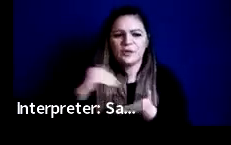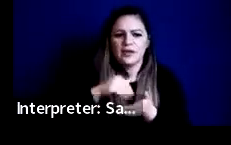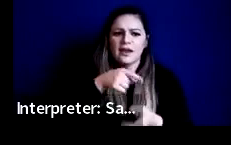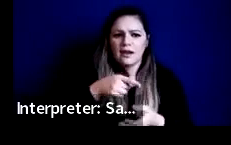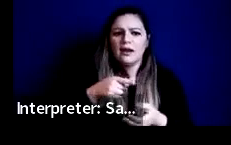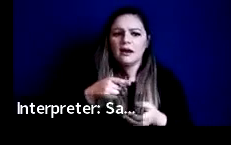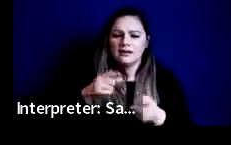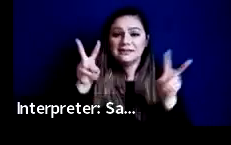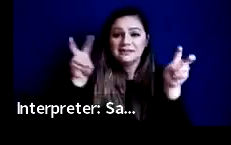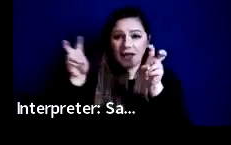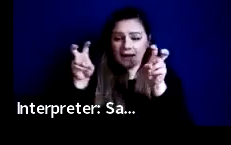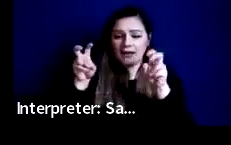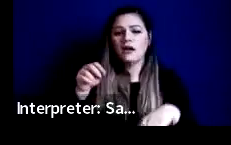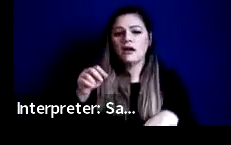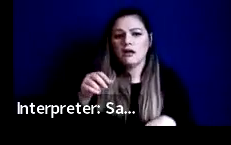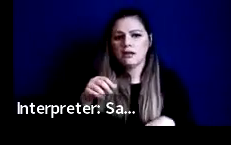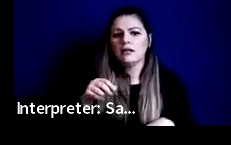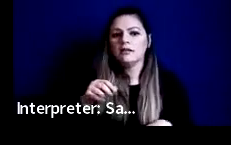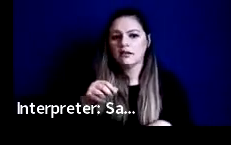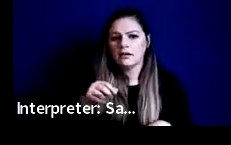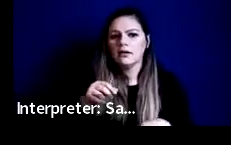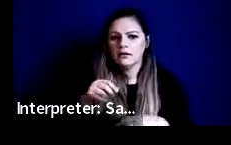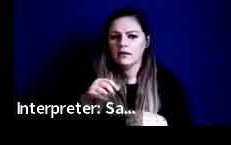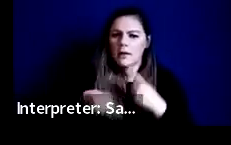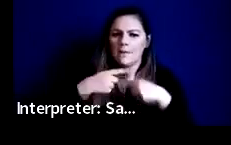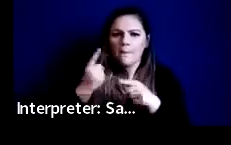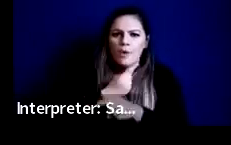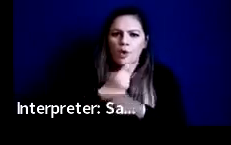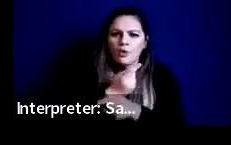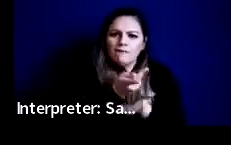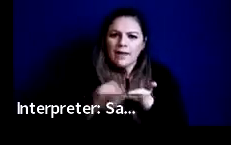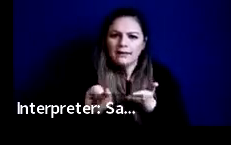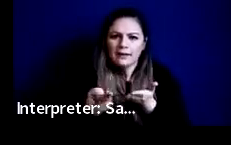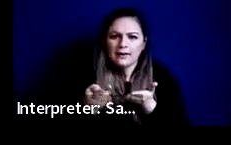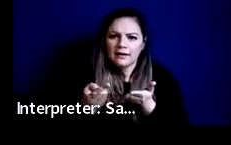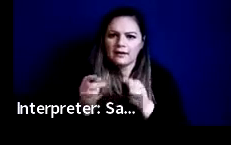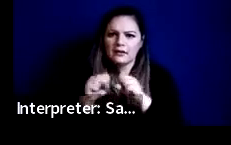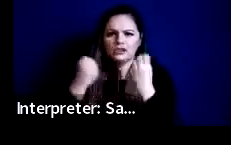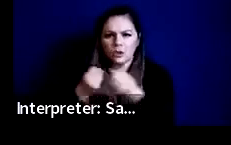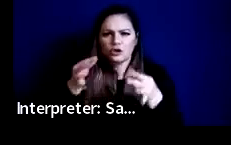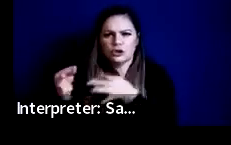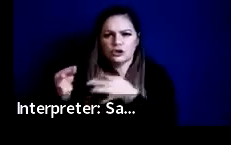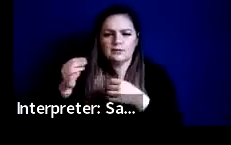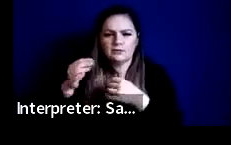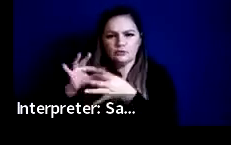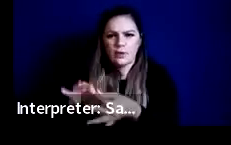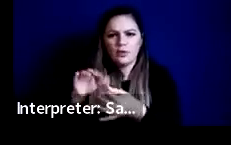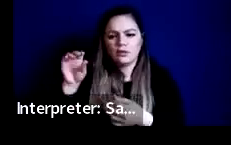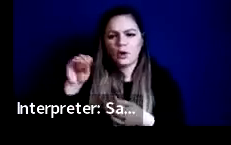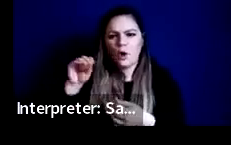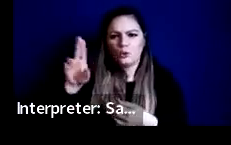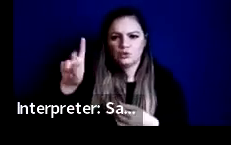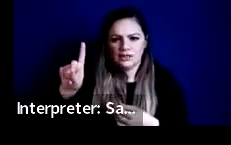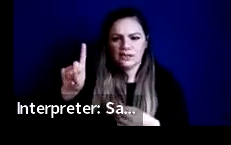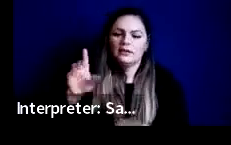Determinants of OUD. We are going to touch a fair bit on health equity in addition to social determinants